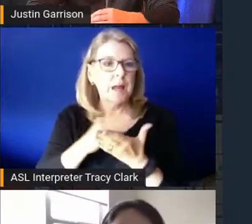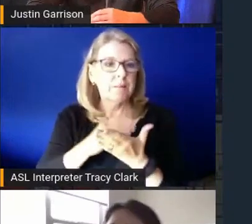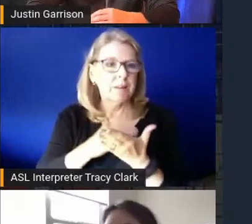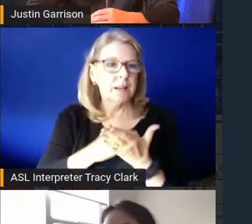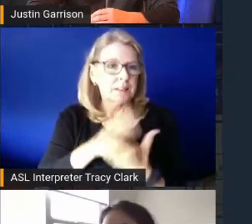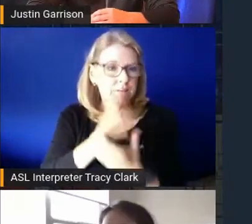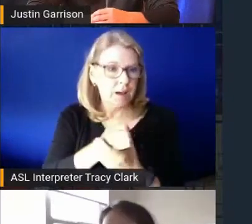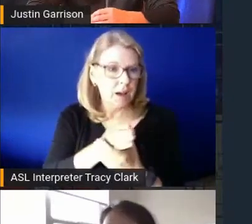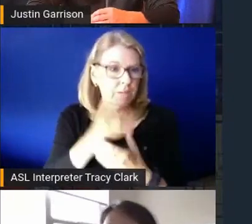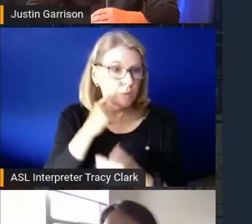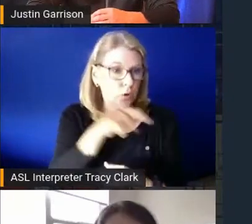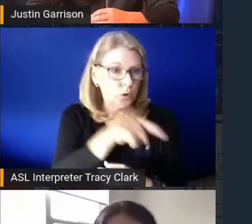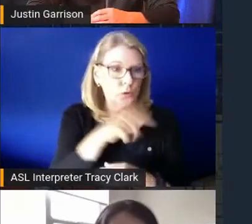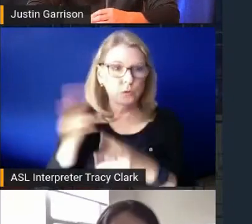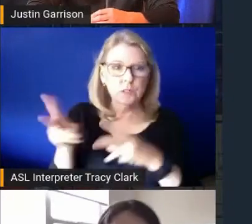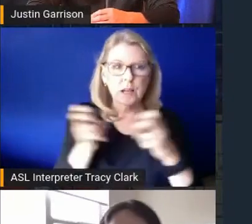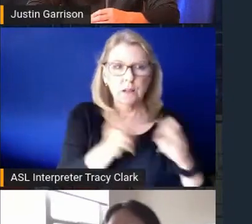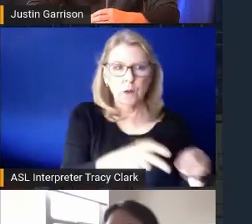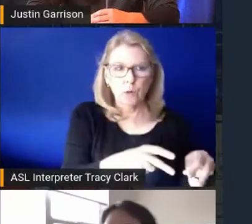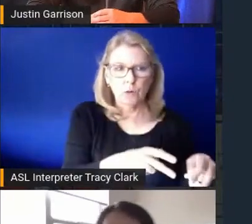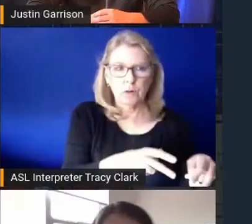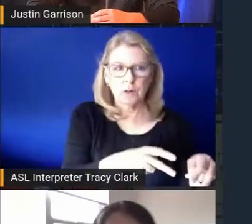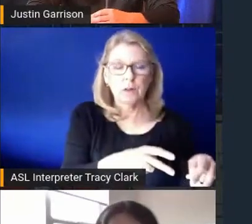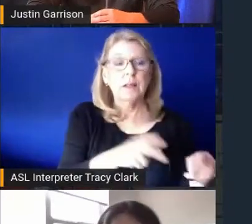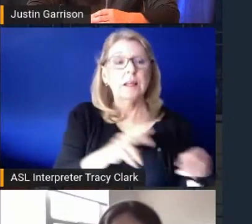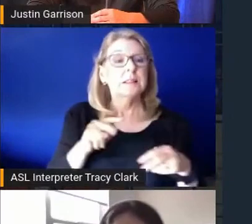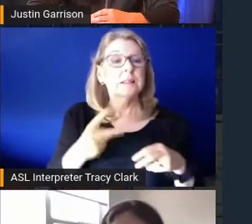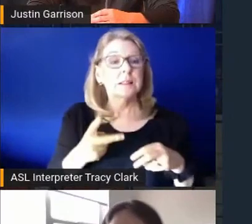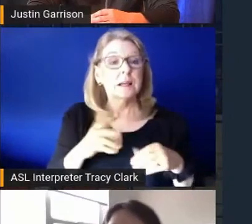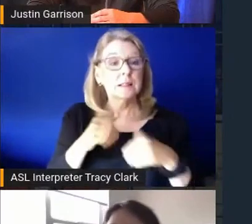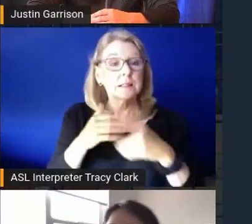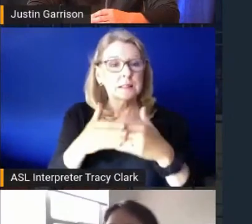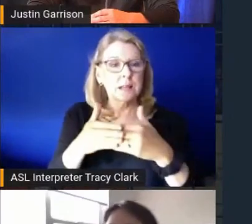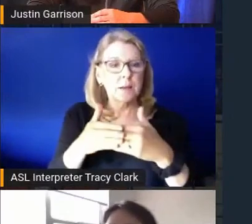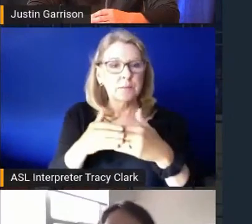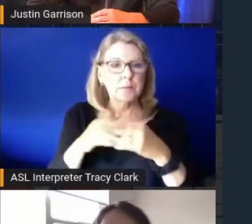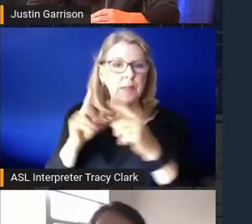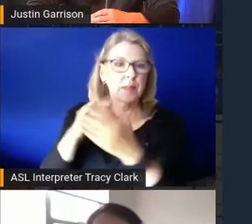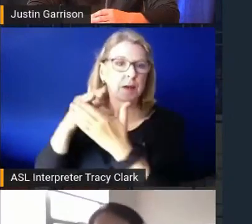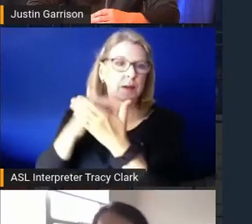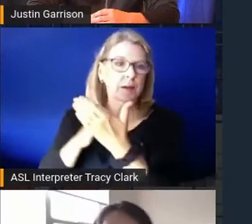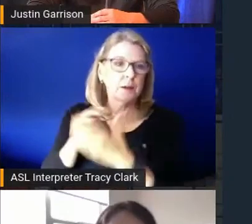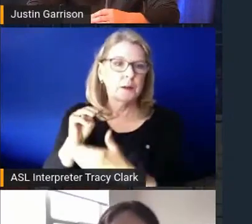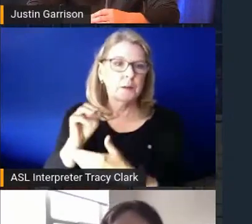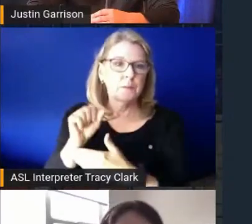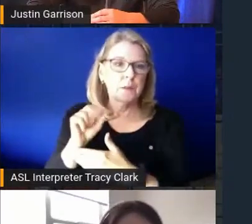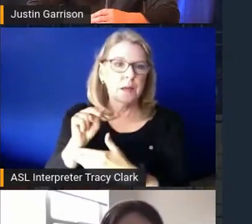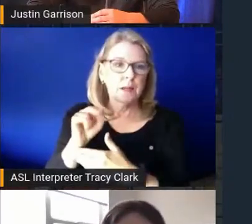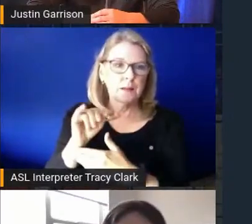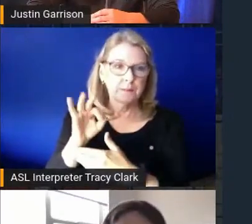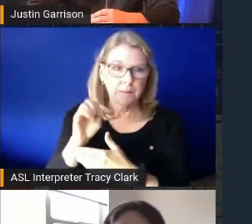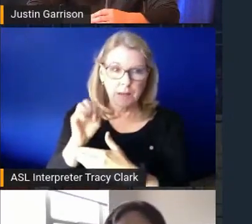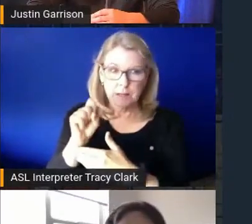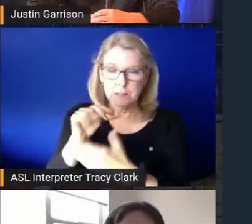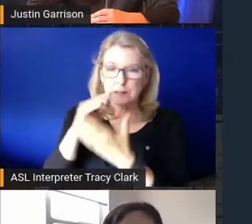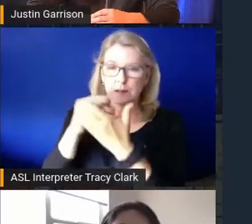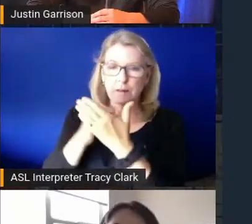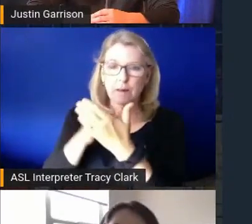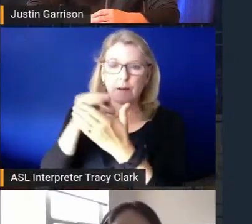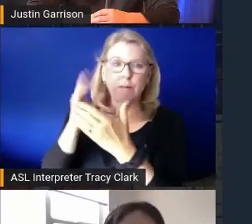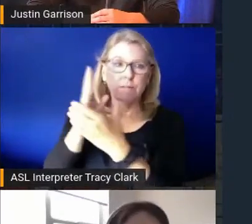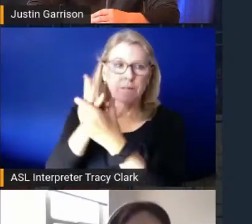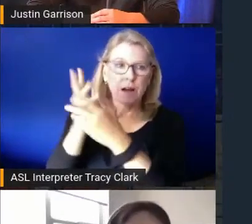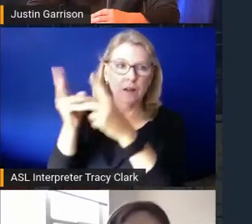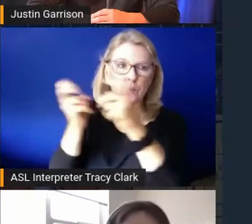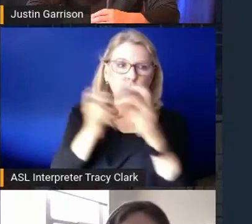download. Now, as a second step, you would take this manifest file and go to your remote cluster. And this is